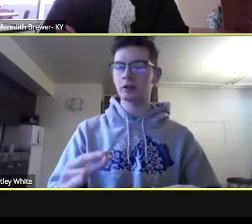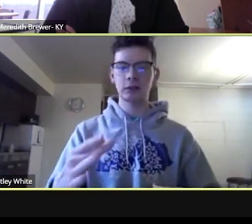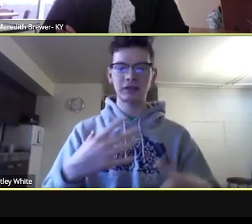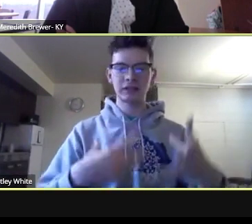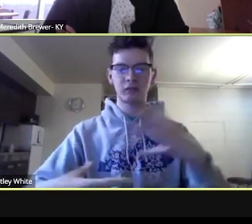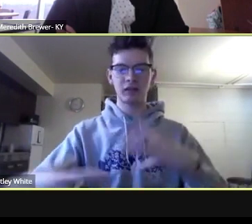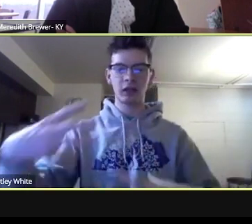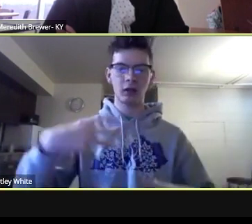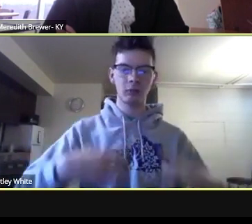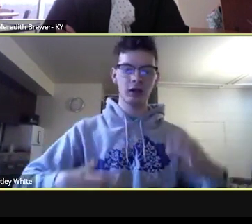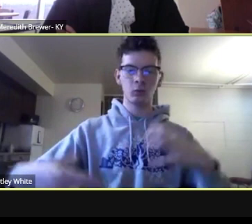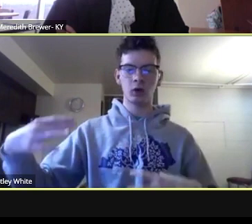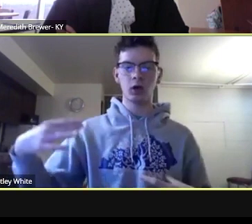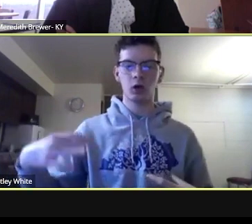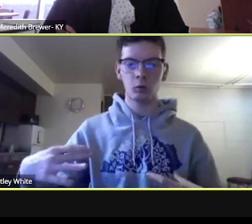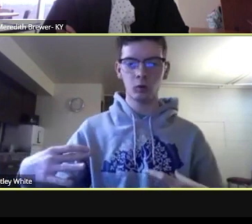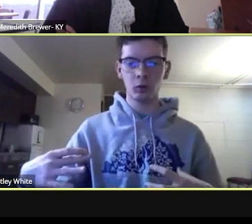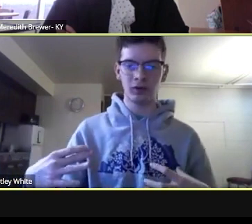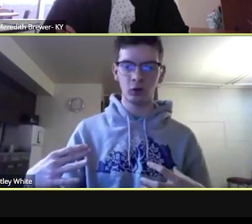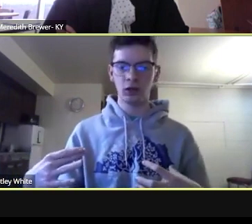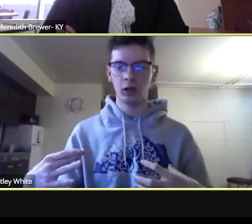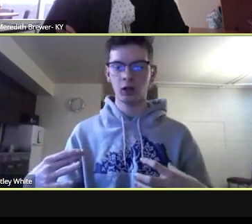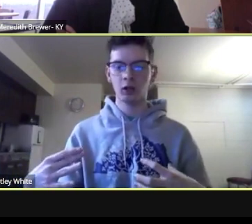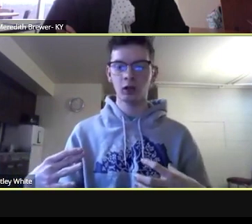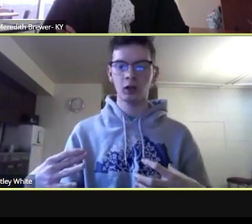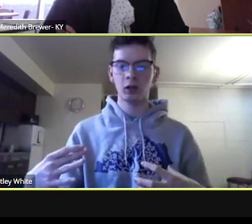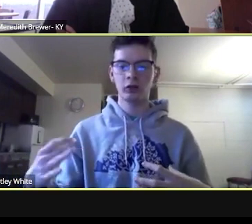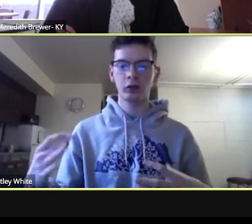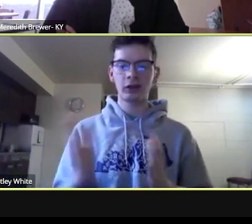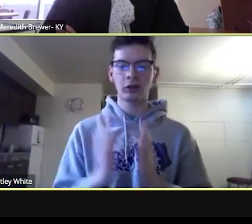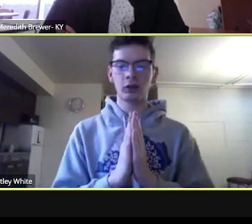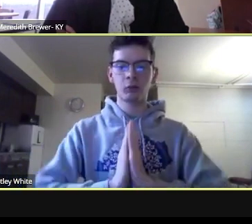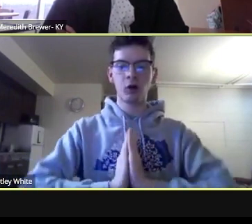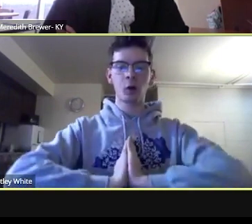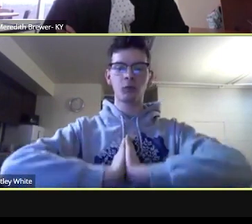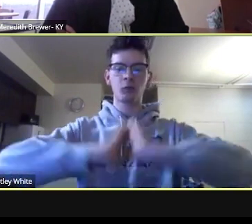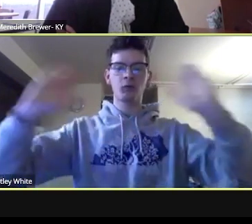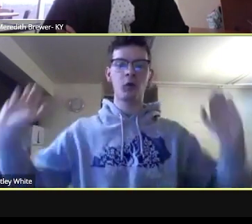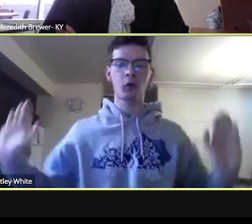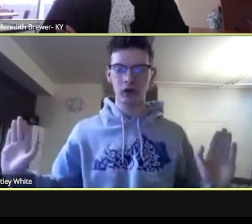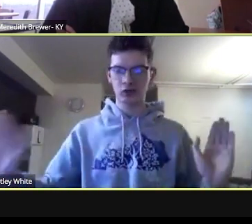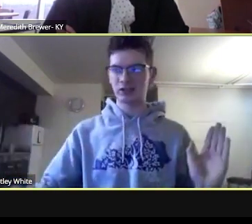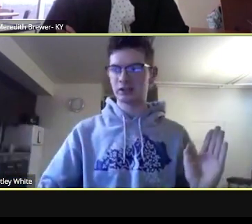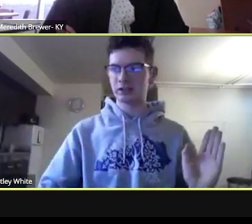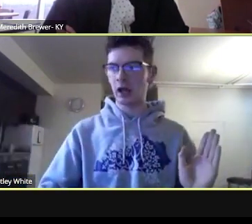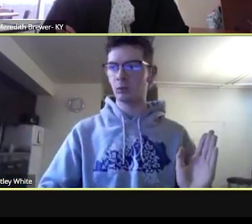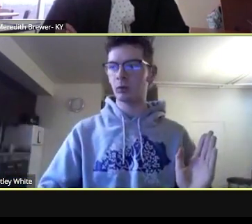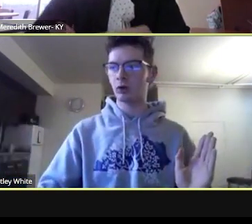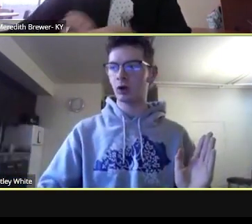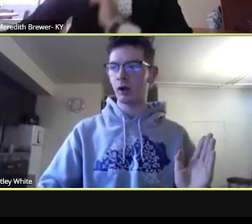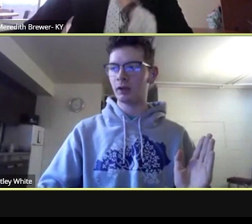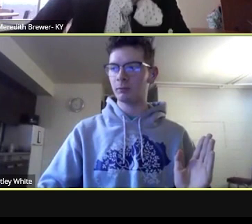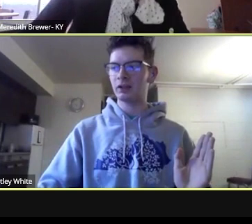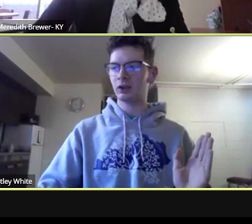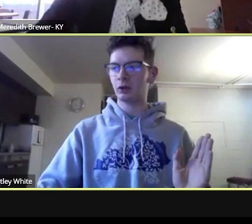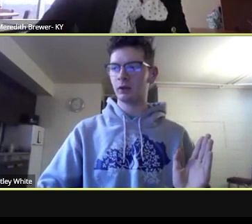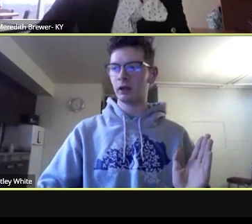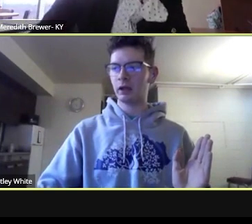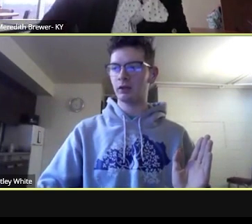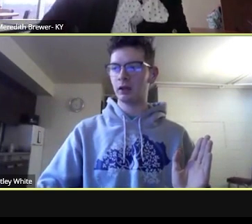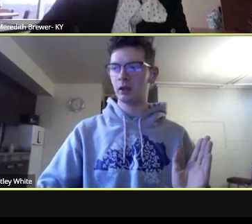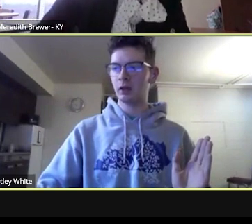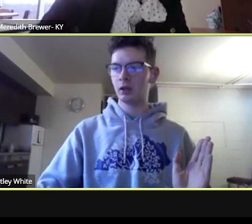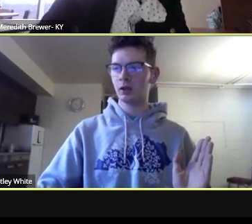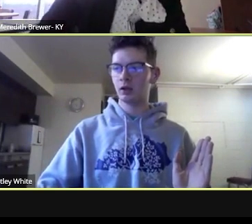then what specific committee work will we be doing? So that's the broad overview of all the questions. I will copy and paste